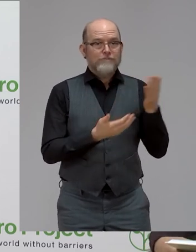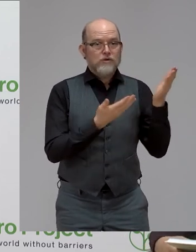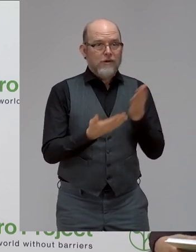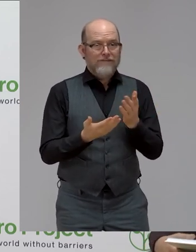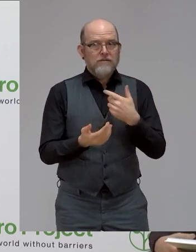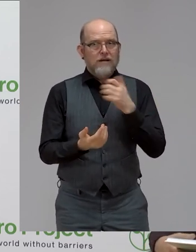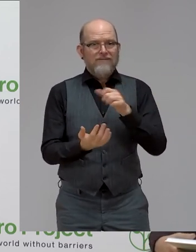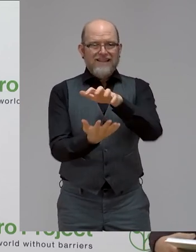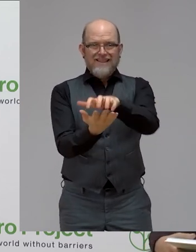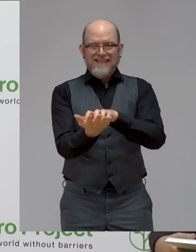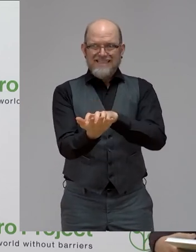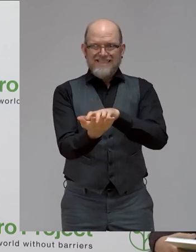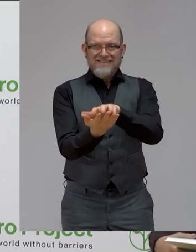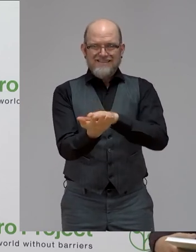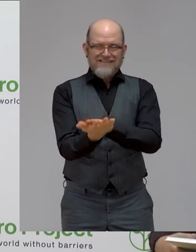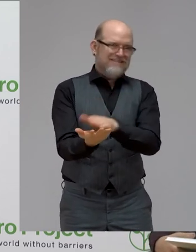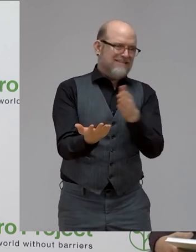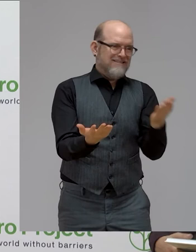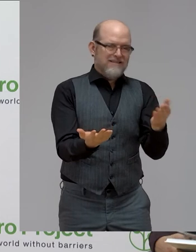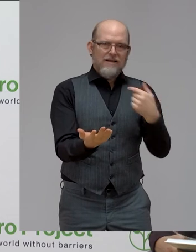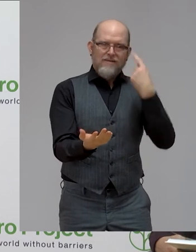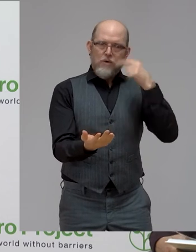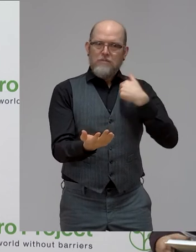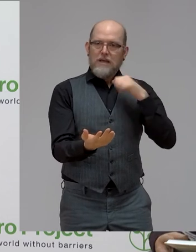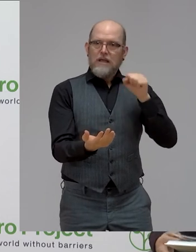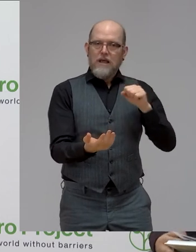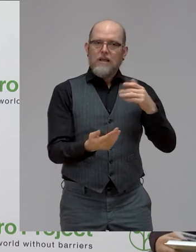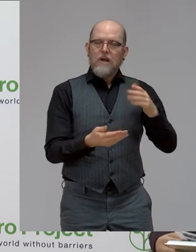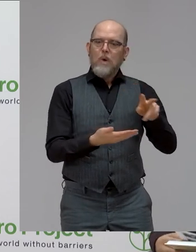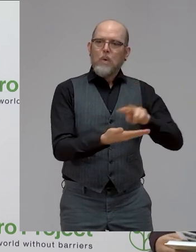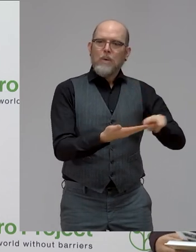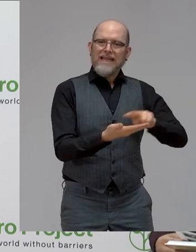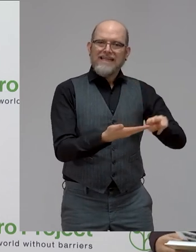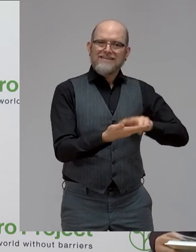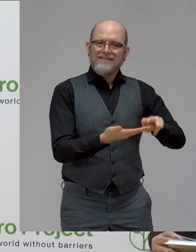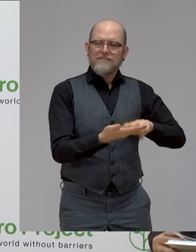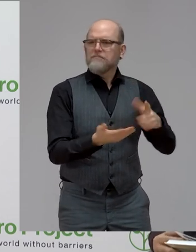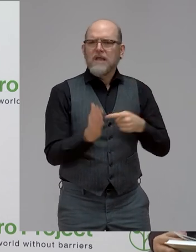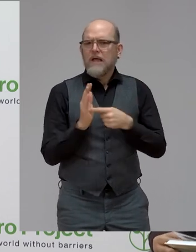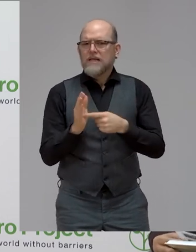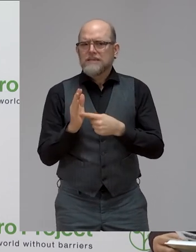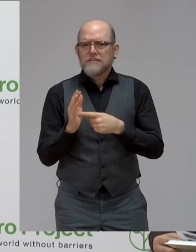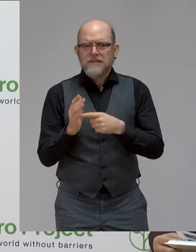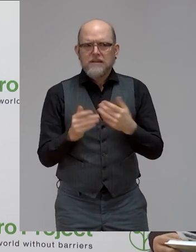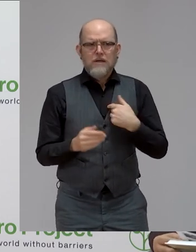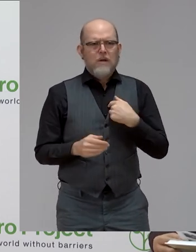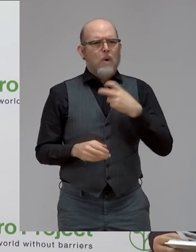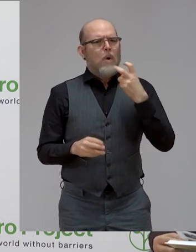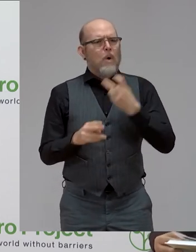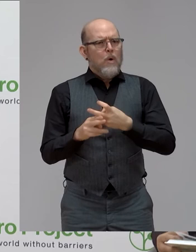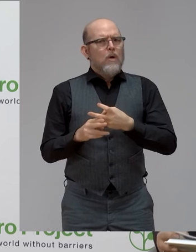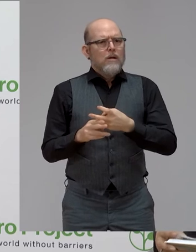easier to read for blind persons. For example, it is very hard for me to deal with